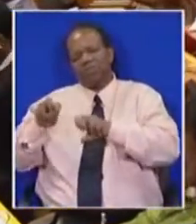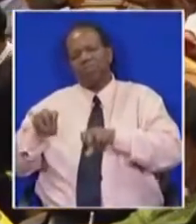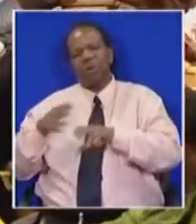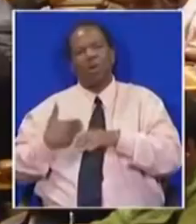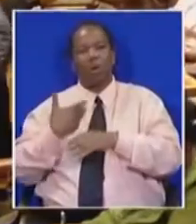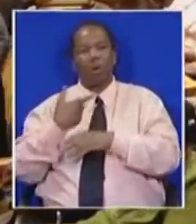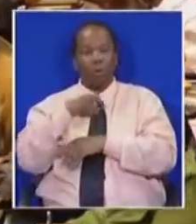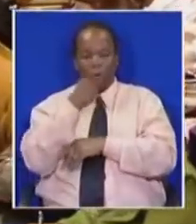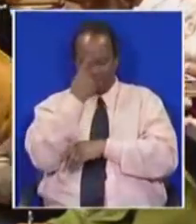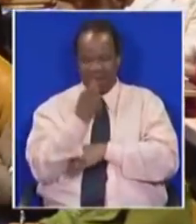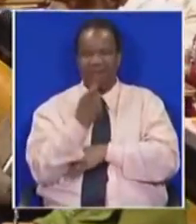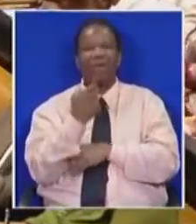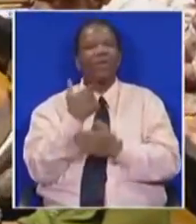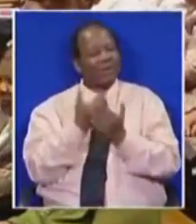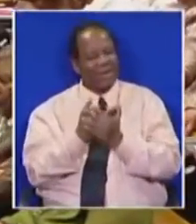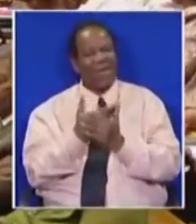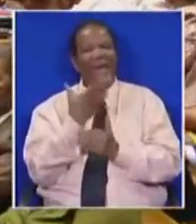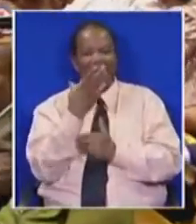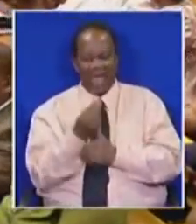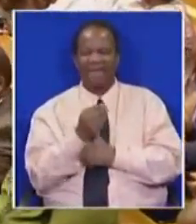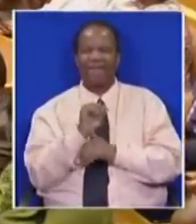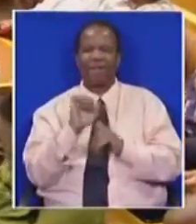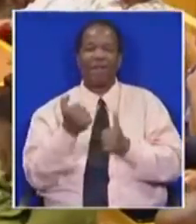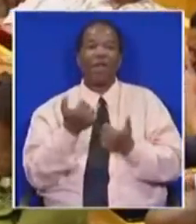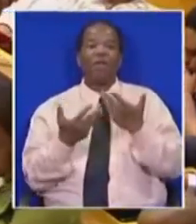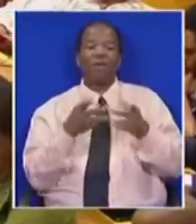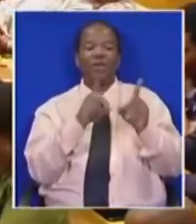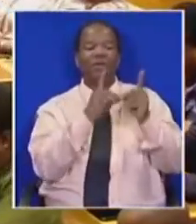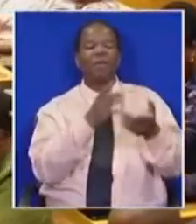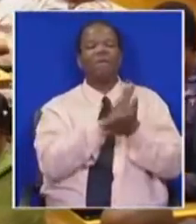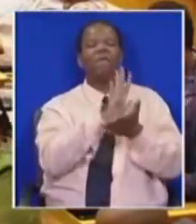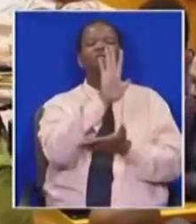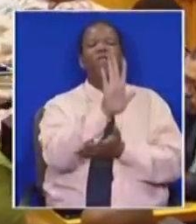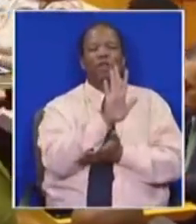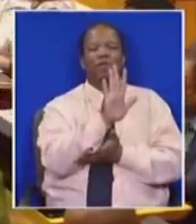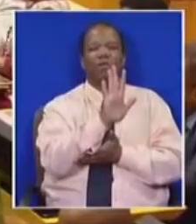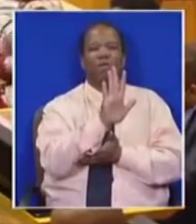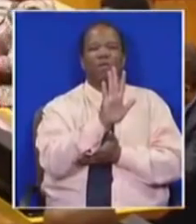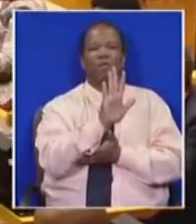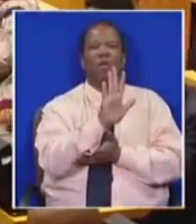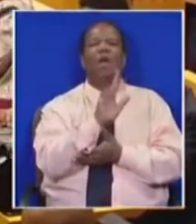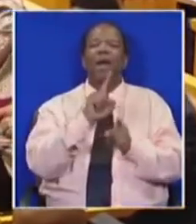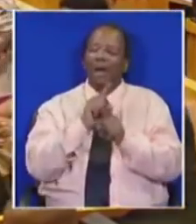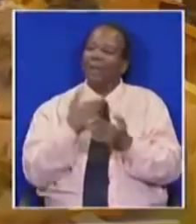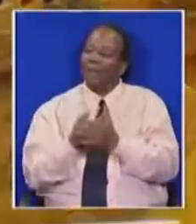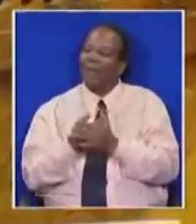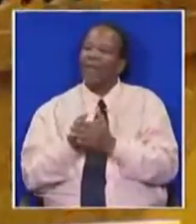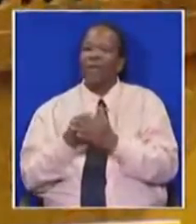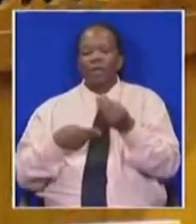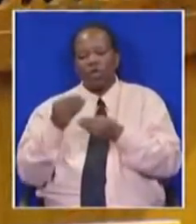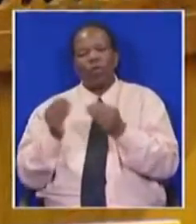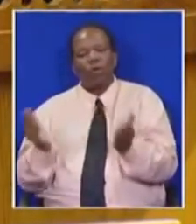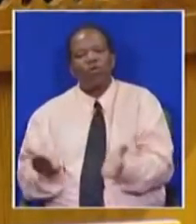is possible to run an executive with 15 ministries with spending priorities that promote economic growth and